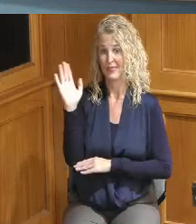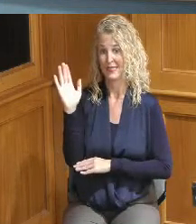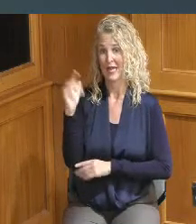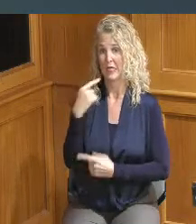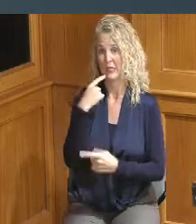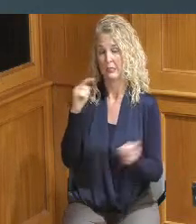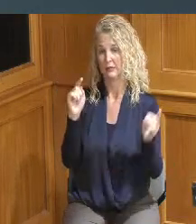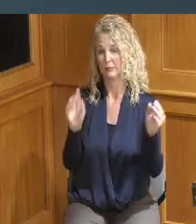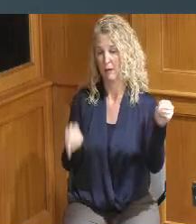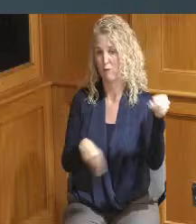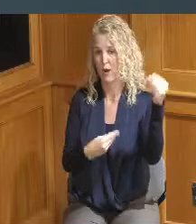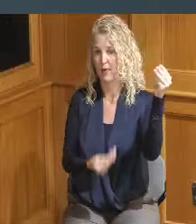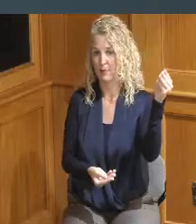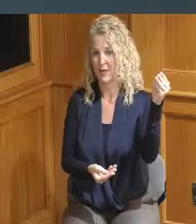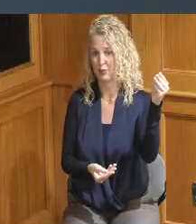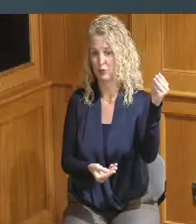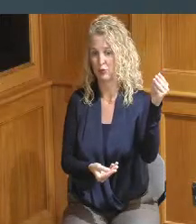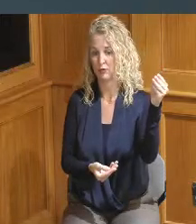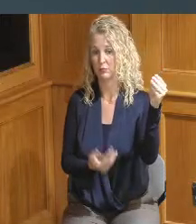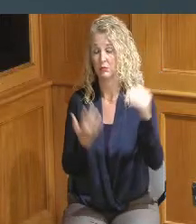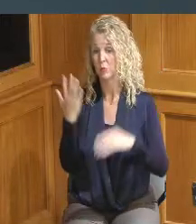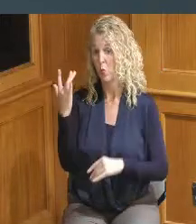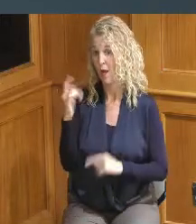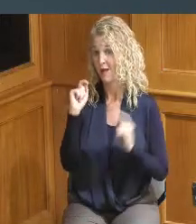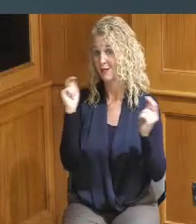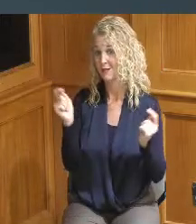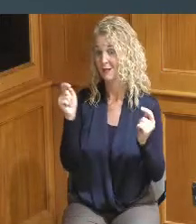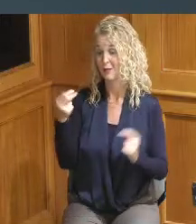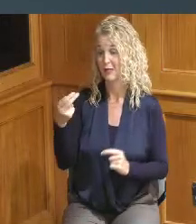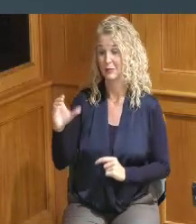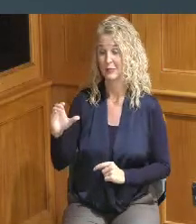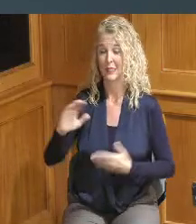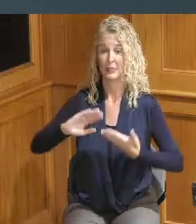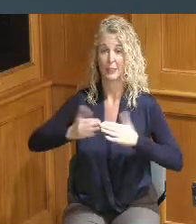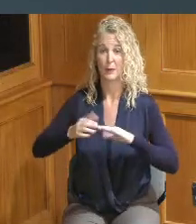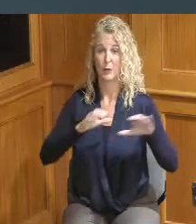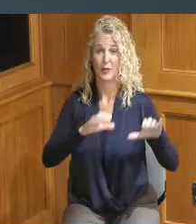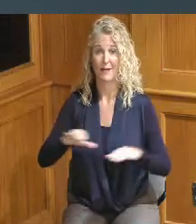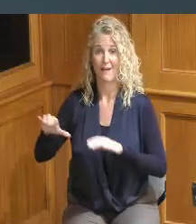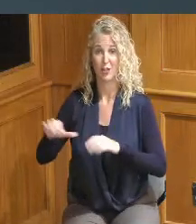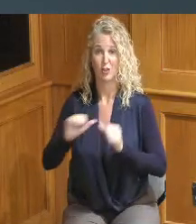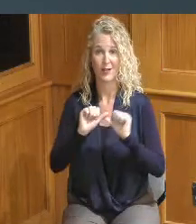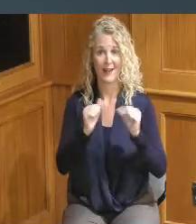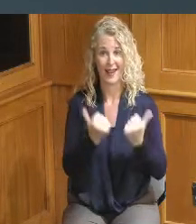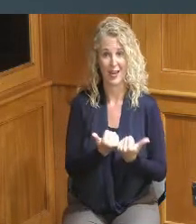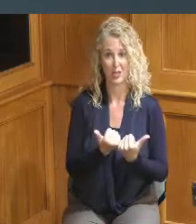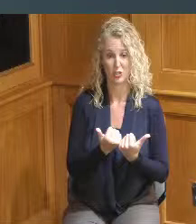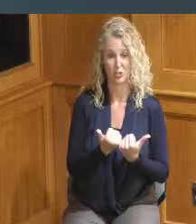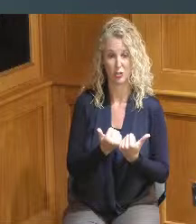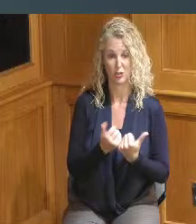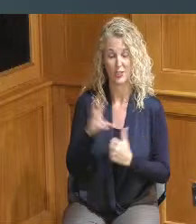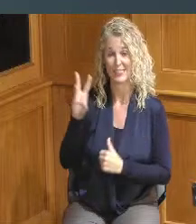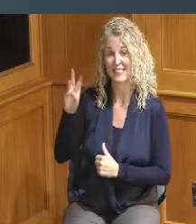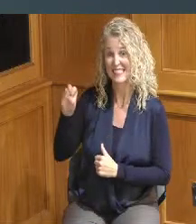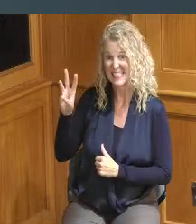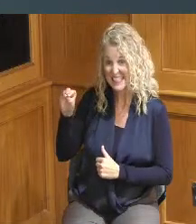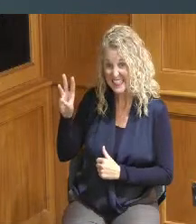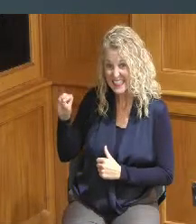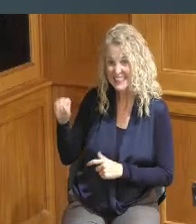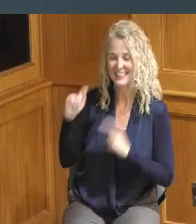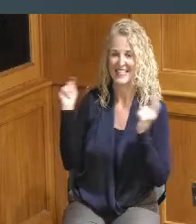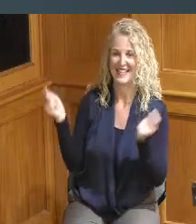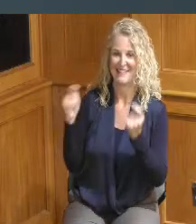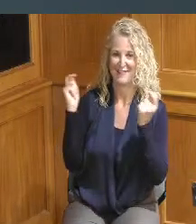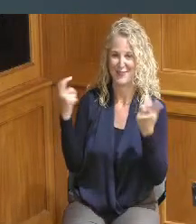spoke in celebration of the Hamilton County Community Action Agency's 60th anniversary,